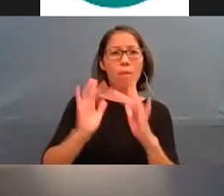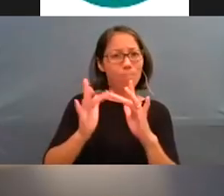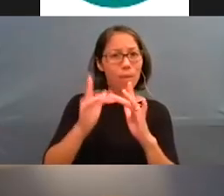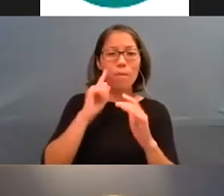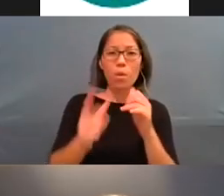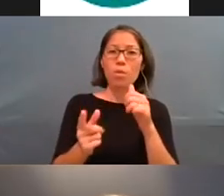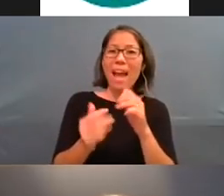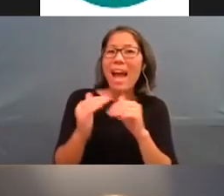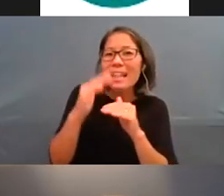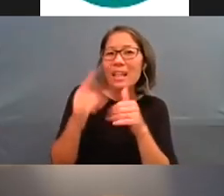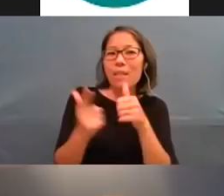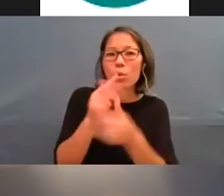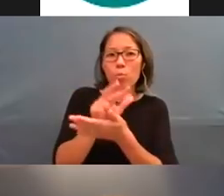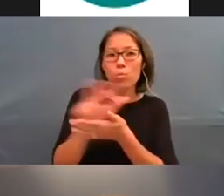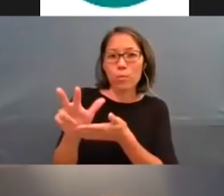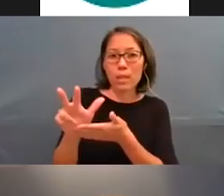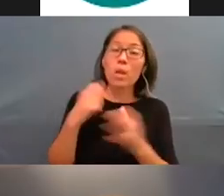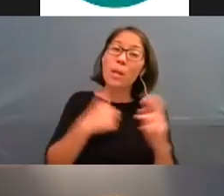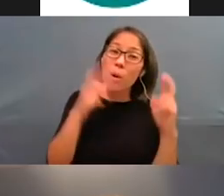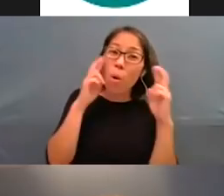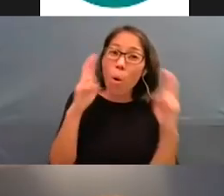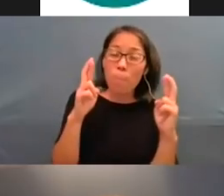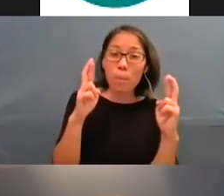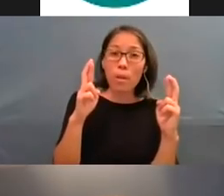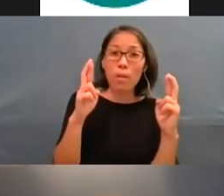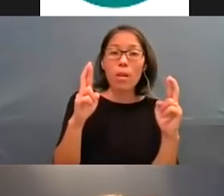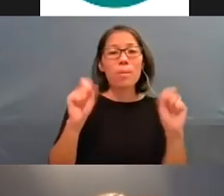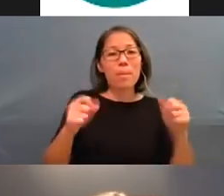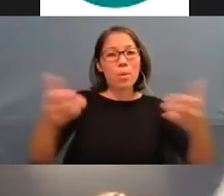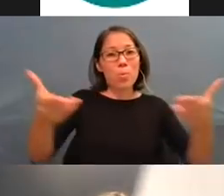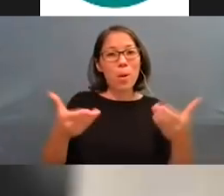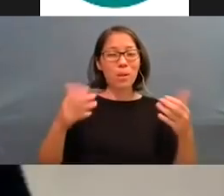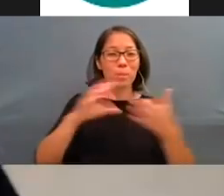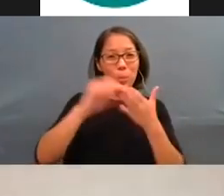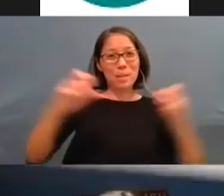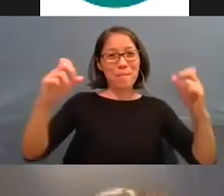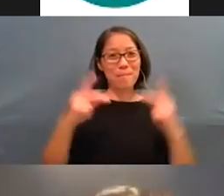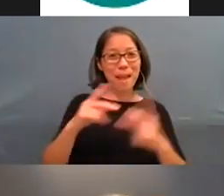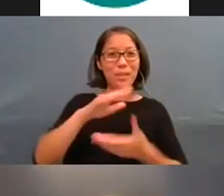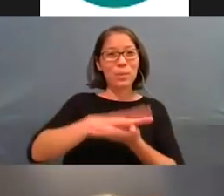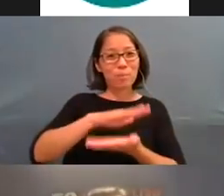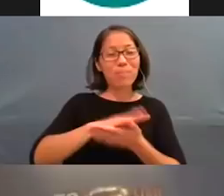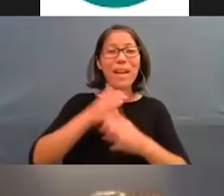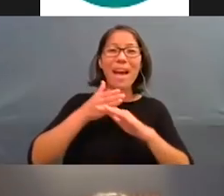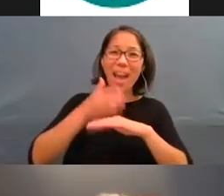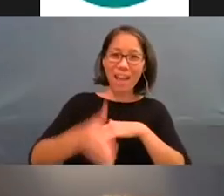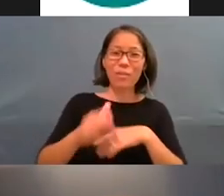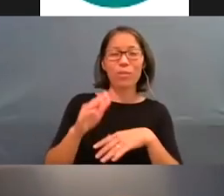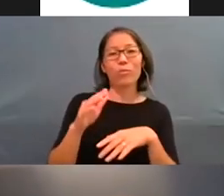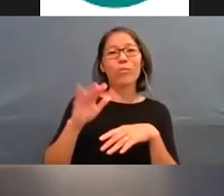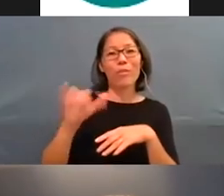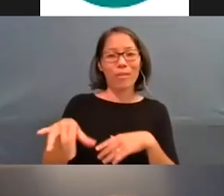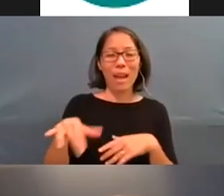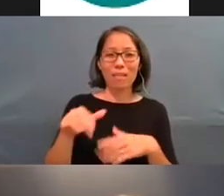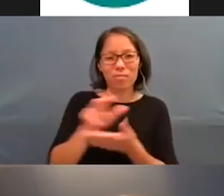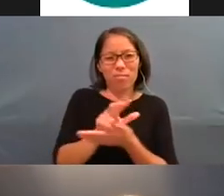first 3 weeks. We are very hopeful we will be able to welcome students back to campuses after that, shortly after that, but